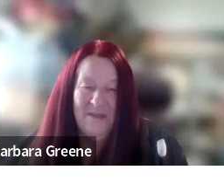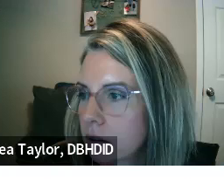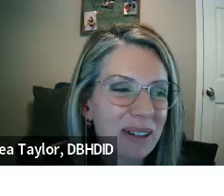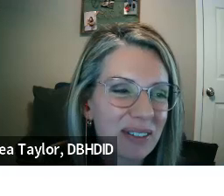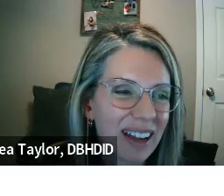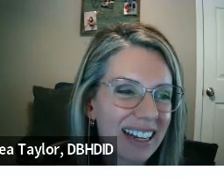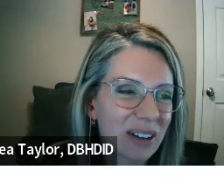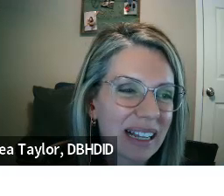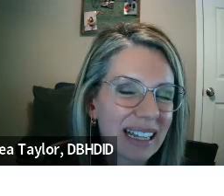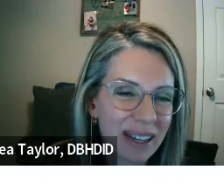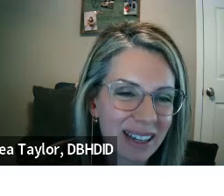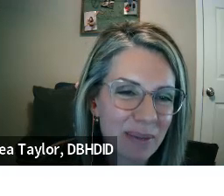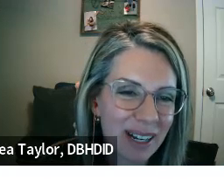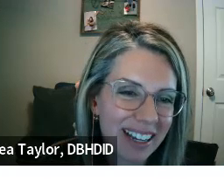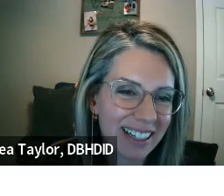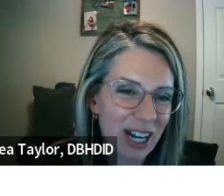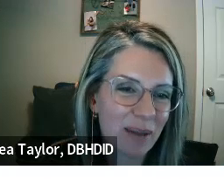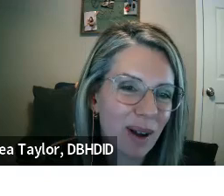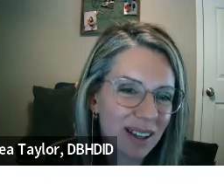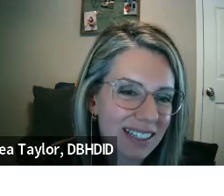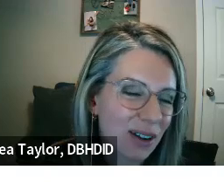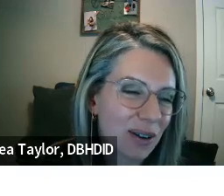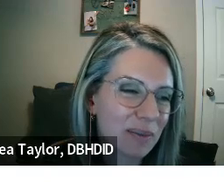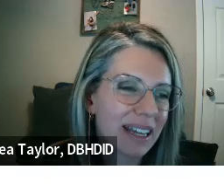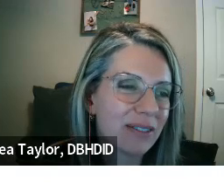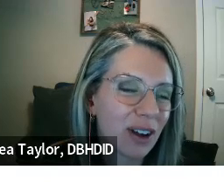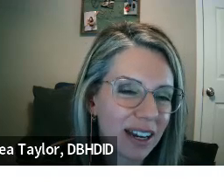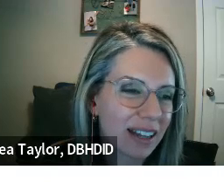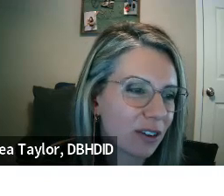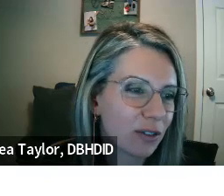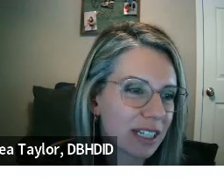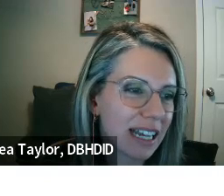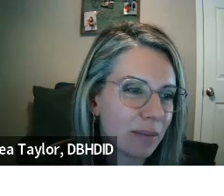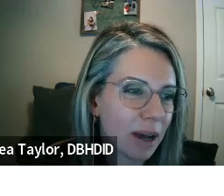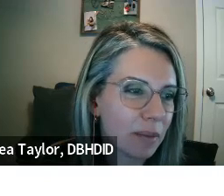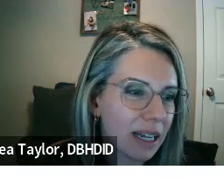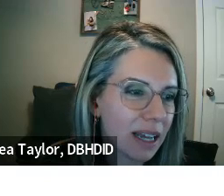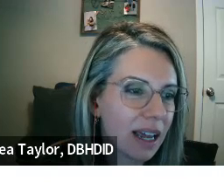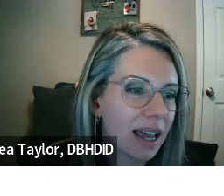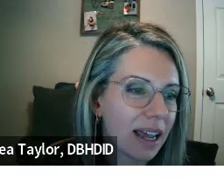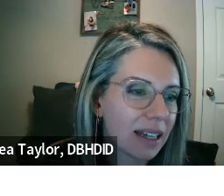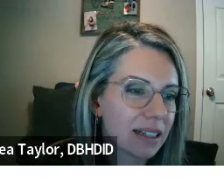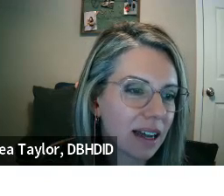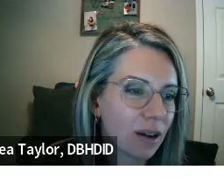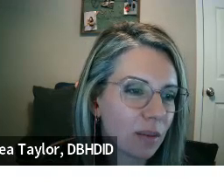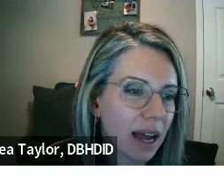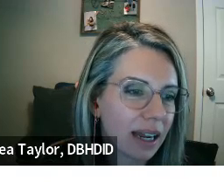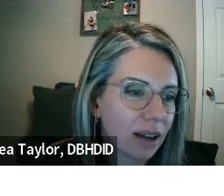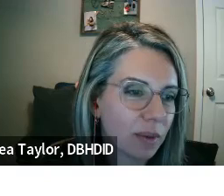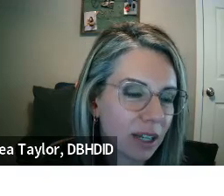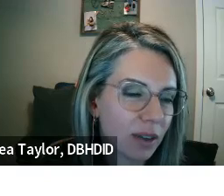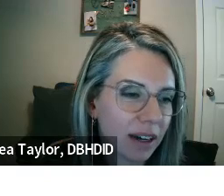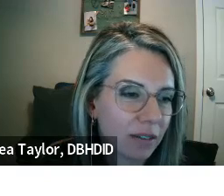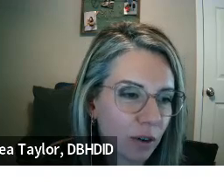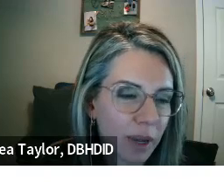if she's able to find it quickly, we can put it in the chat box. If not, feel free to email me and I can